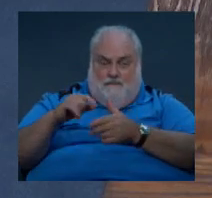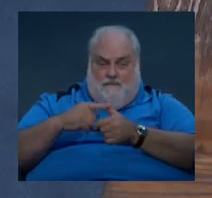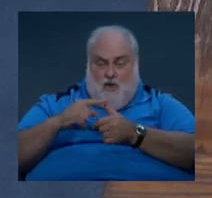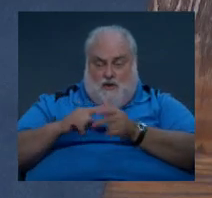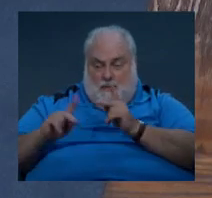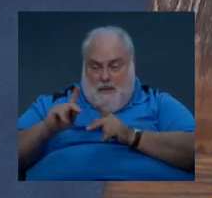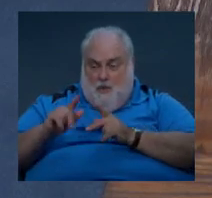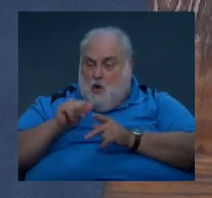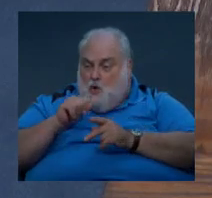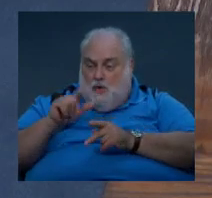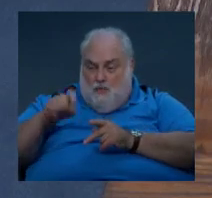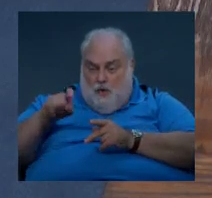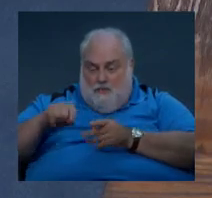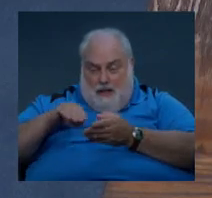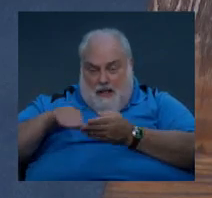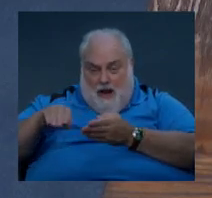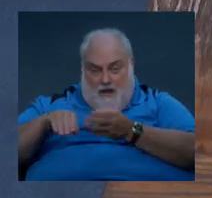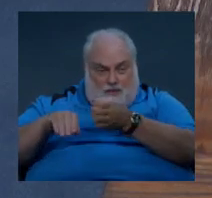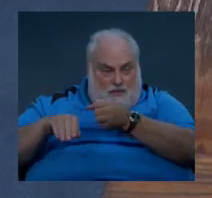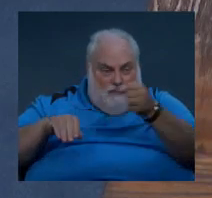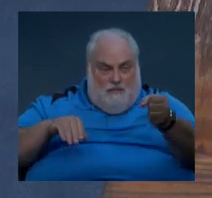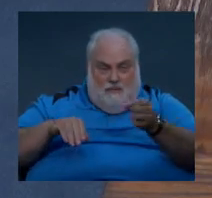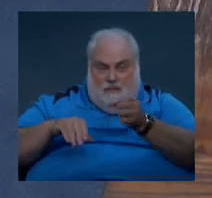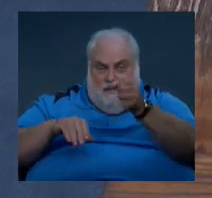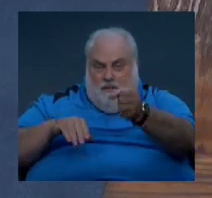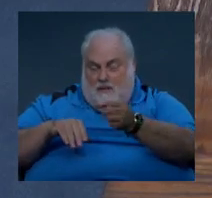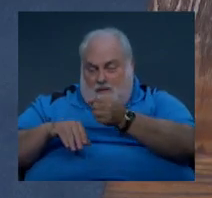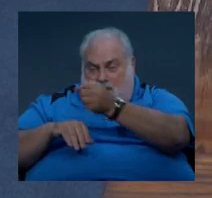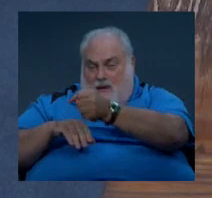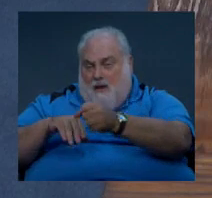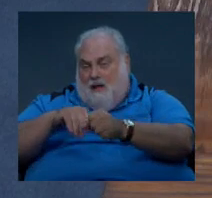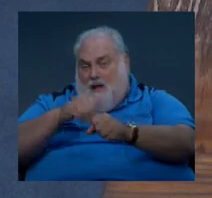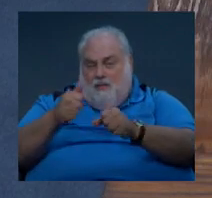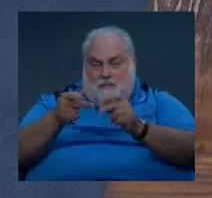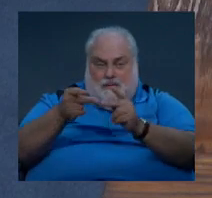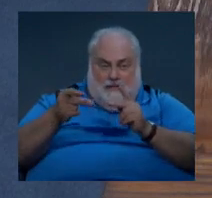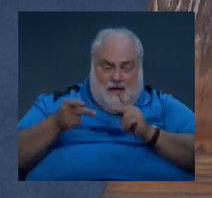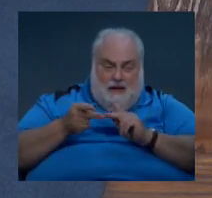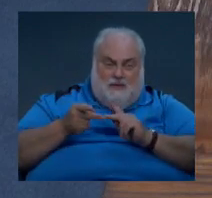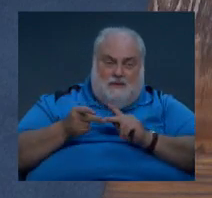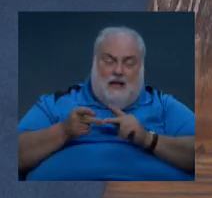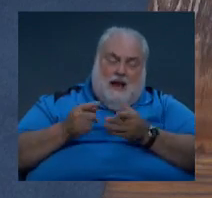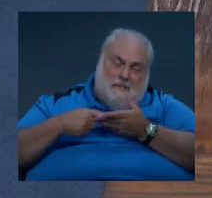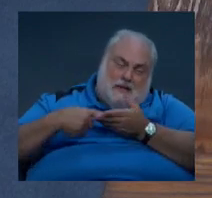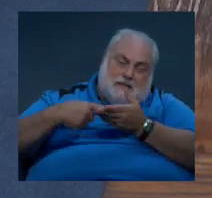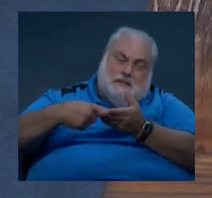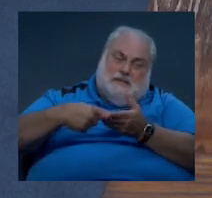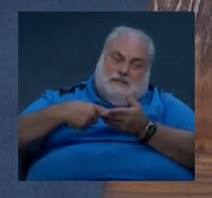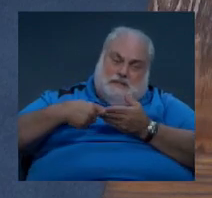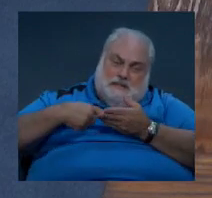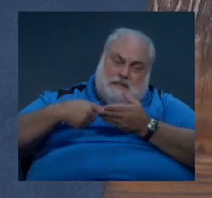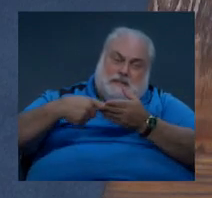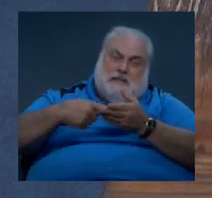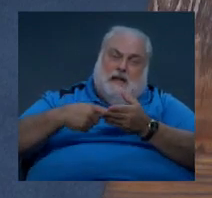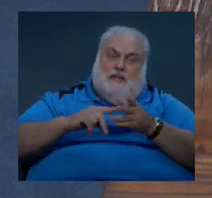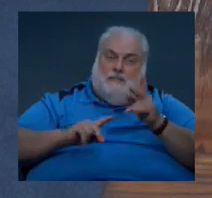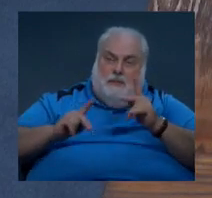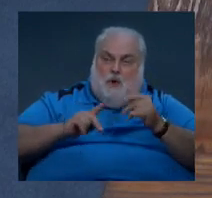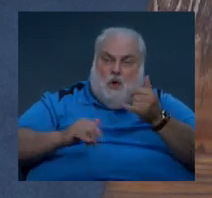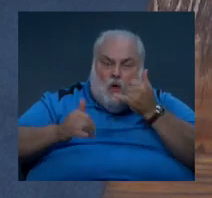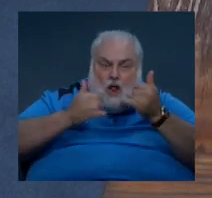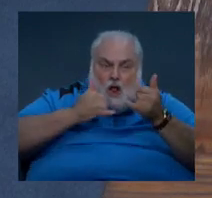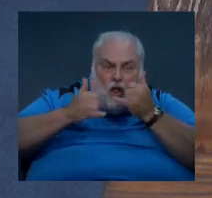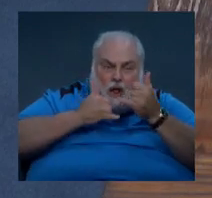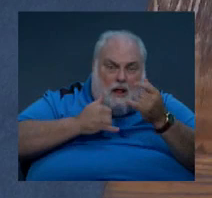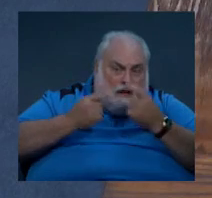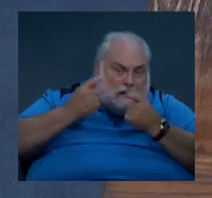these individuals. So for the last about a month, I've been having multiple conversations with both employees calling me and asking